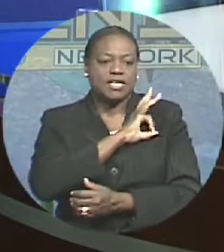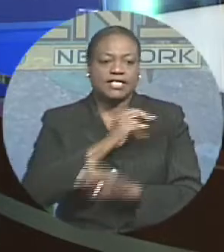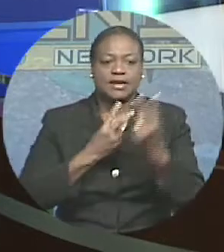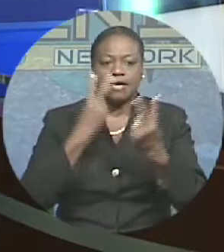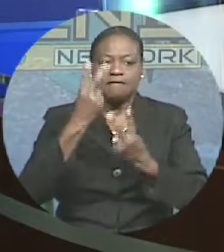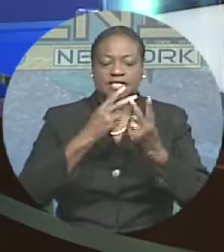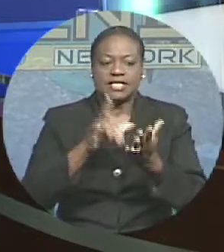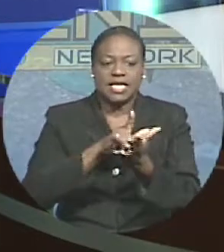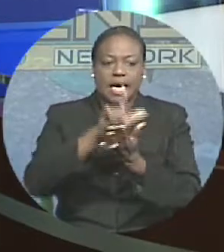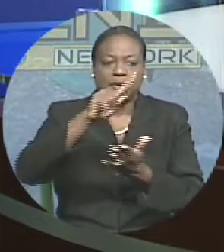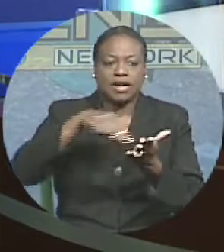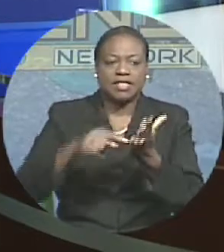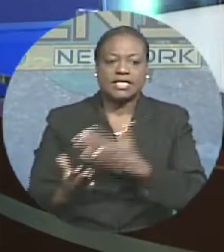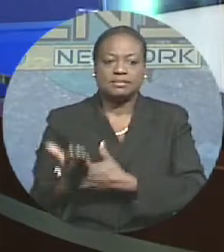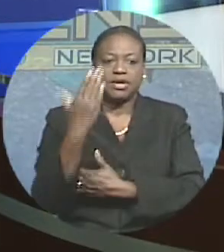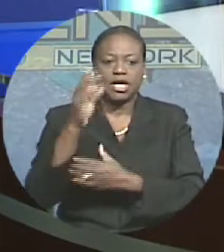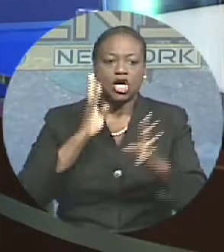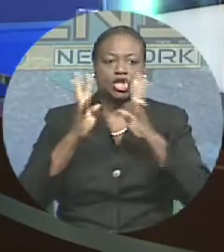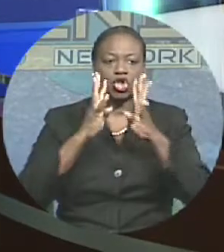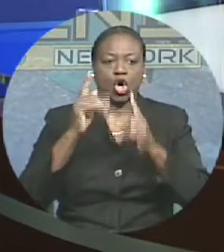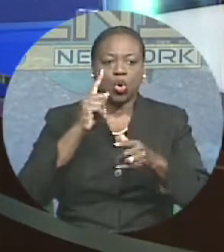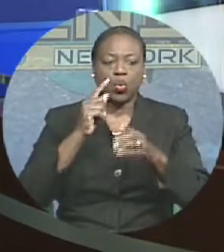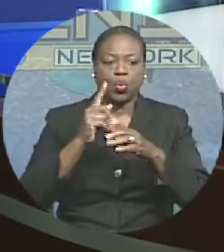and she talked to a number of passengers.